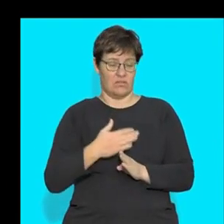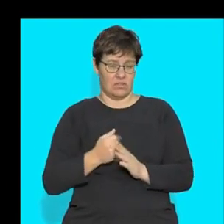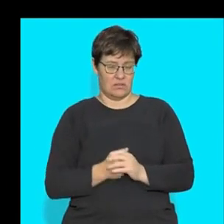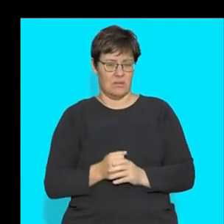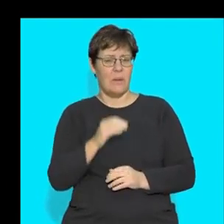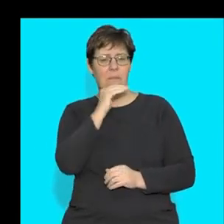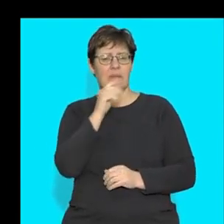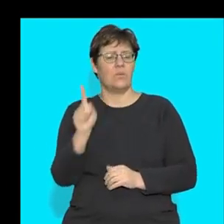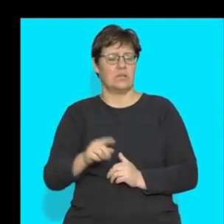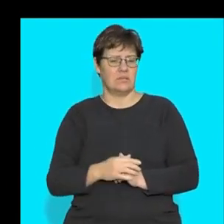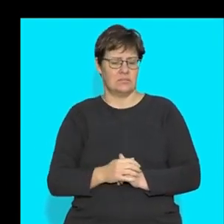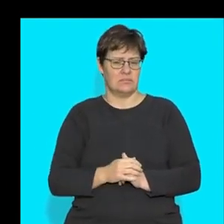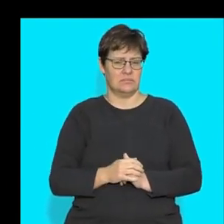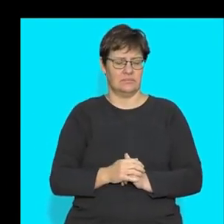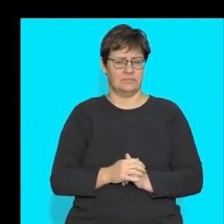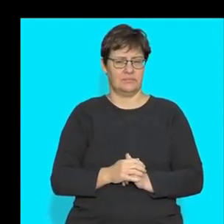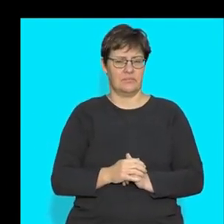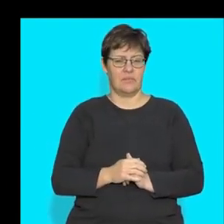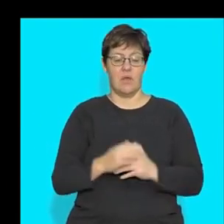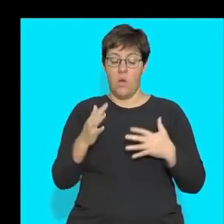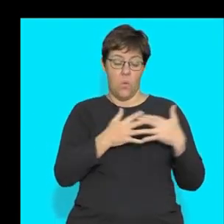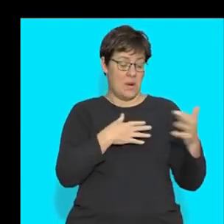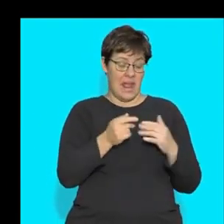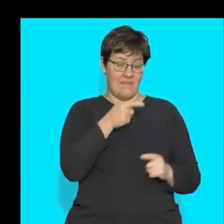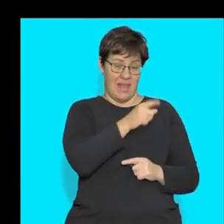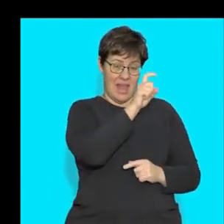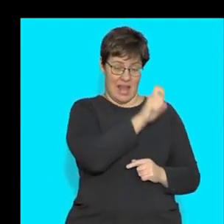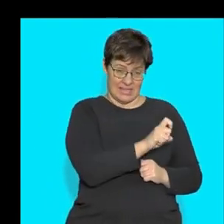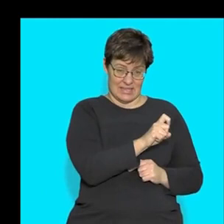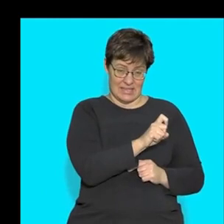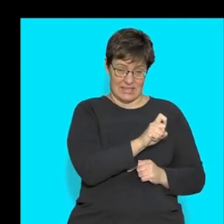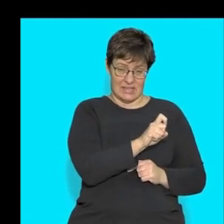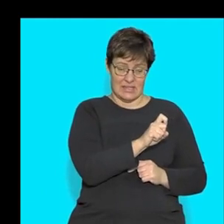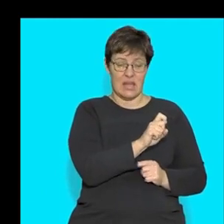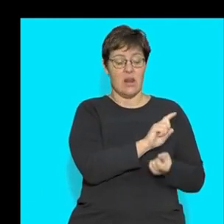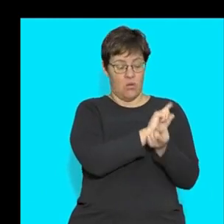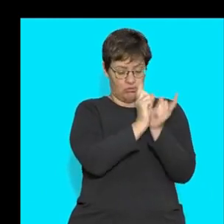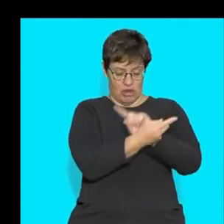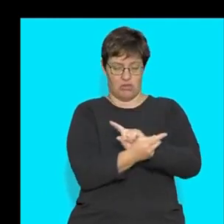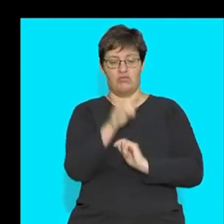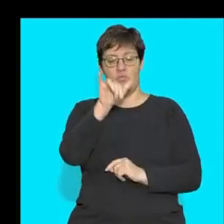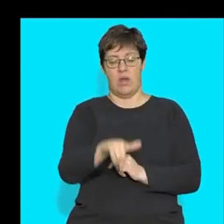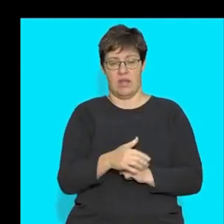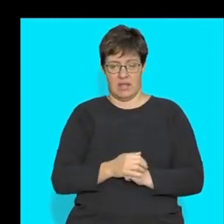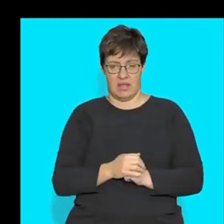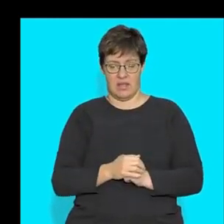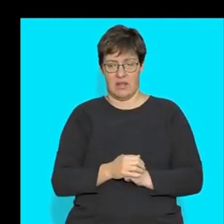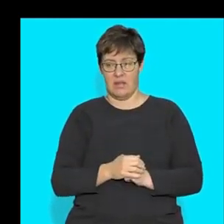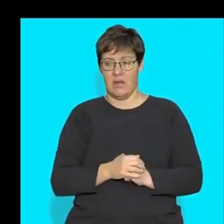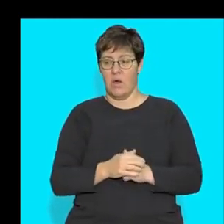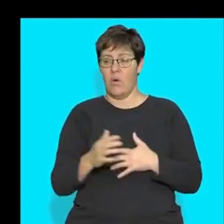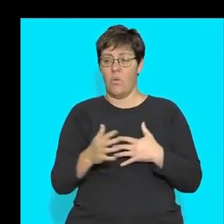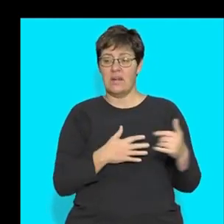inverse function. What does this mean? It means that whatever that was an x becomes a y, right?